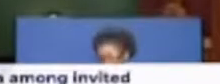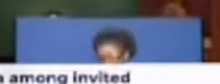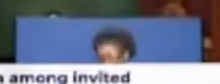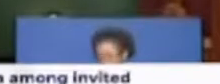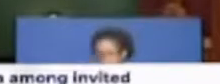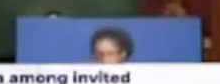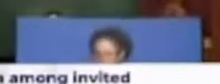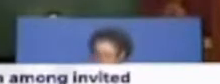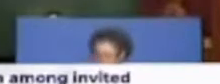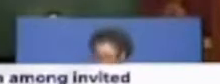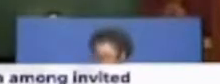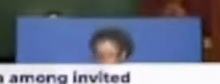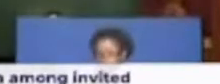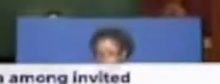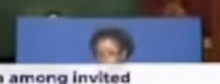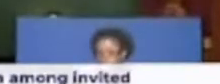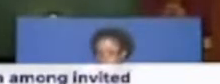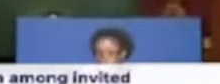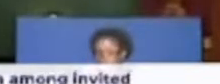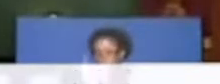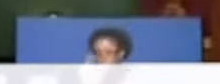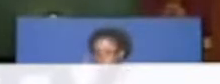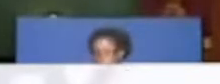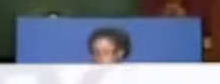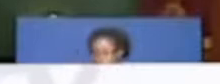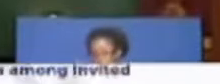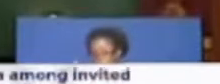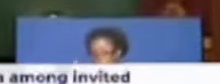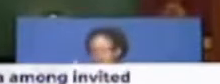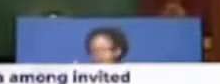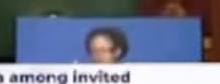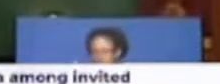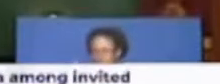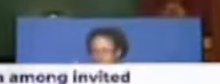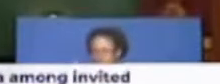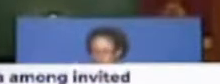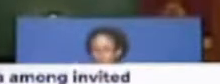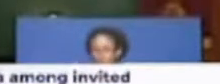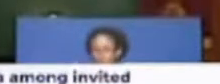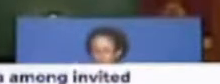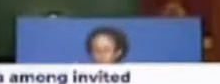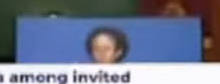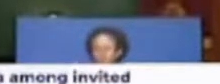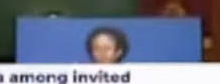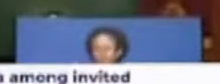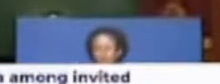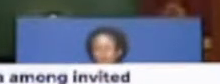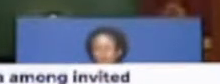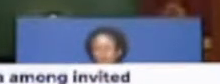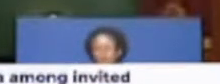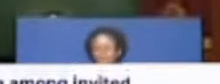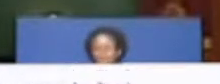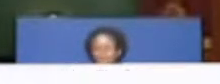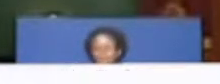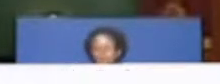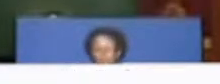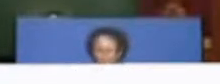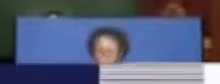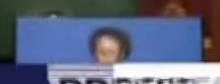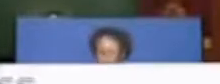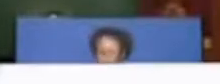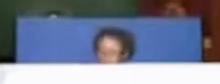of 2021 registered the most impressive growth ever recorded in our nation's real